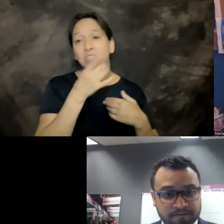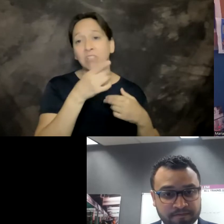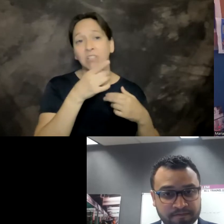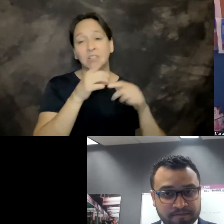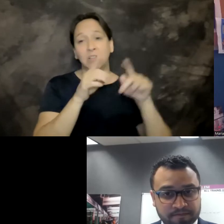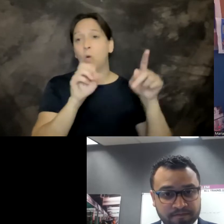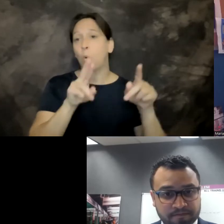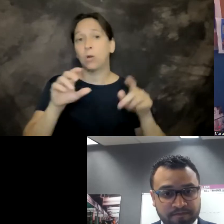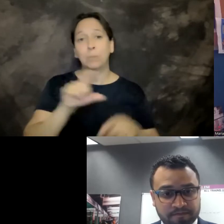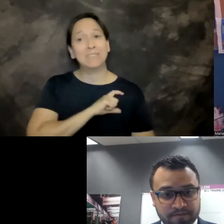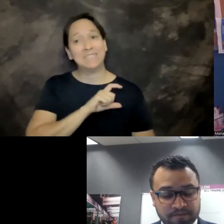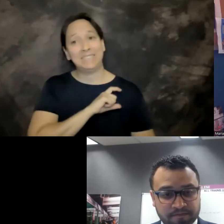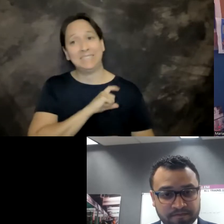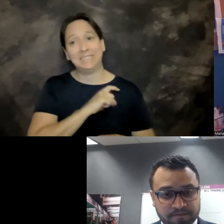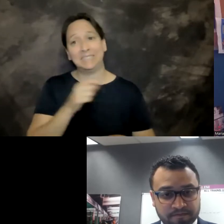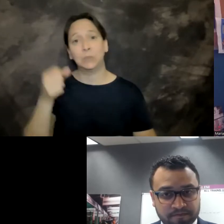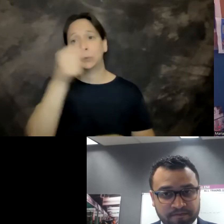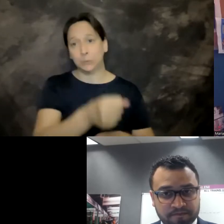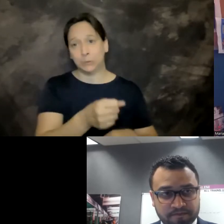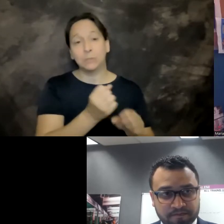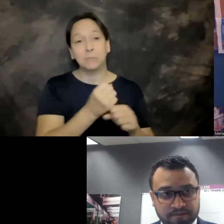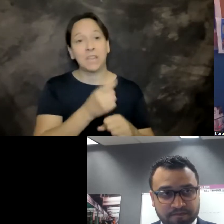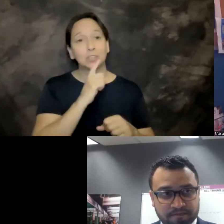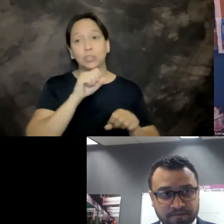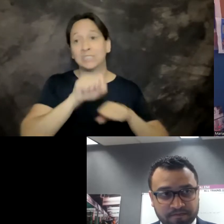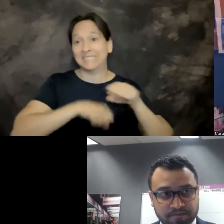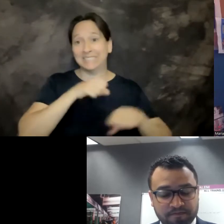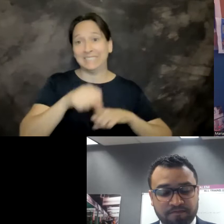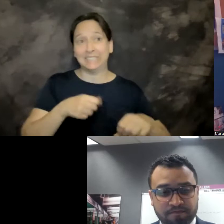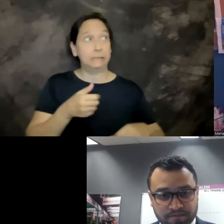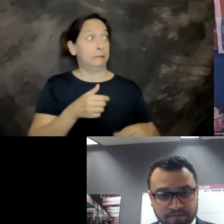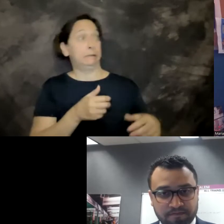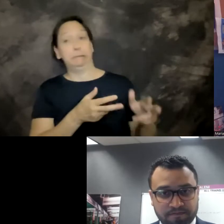police detail to ensure cyclist safety at this intersection.